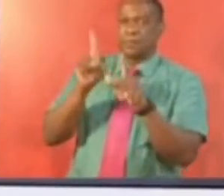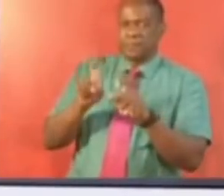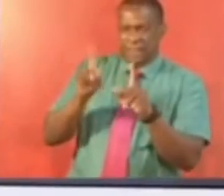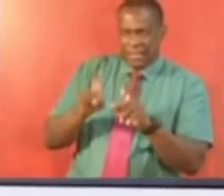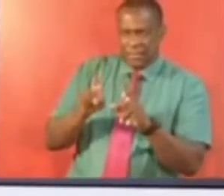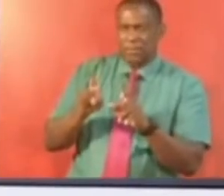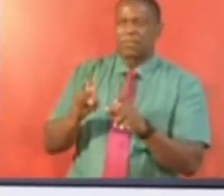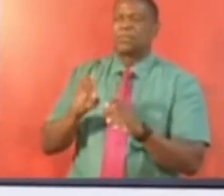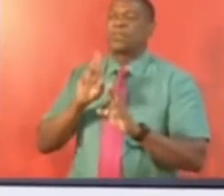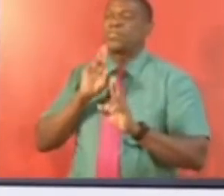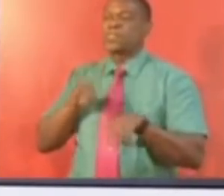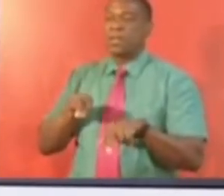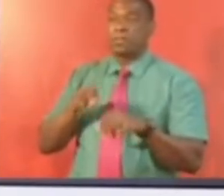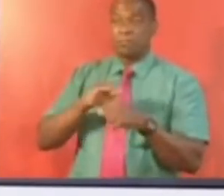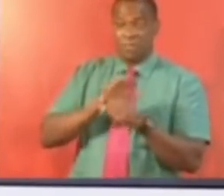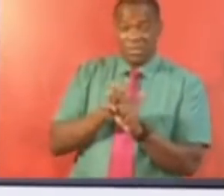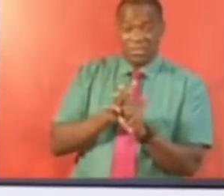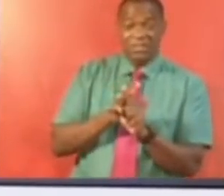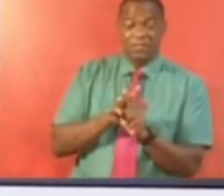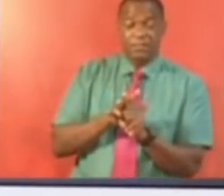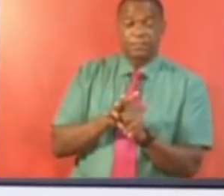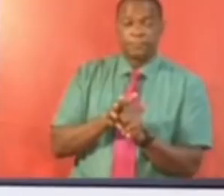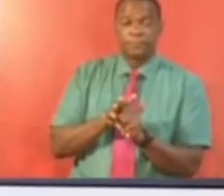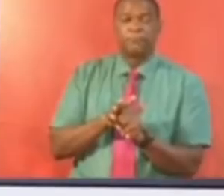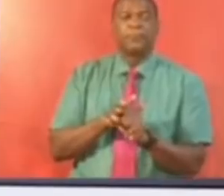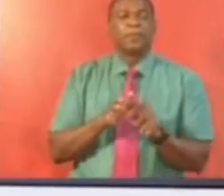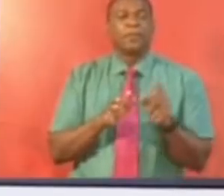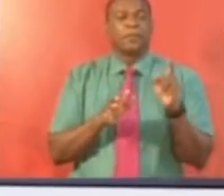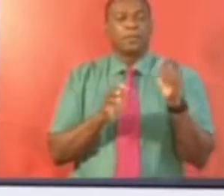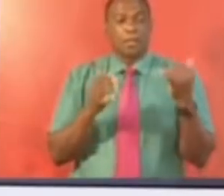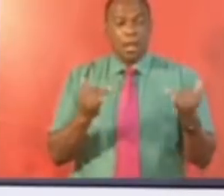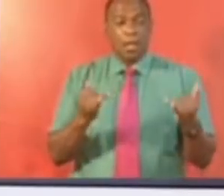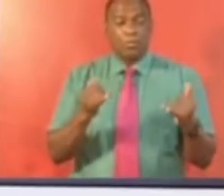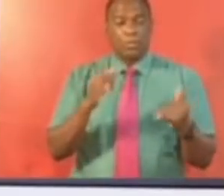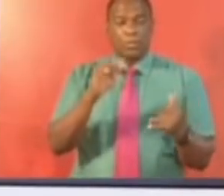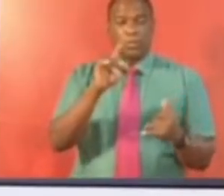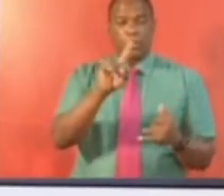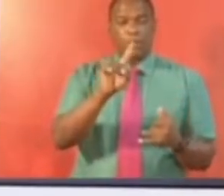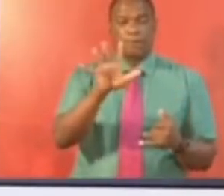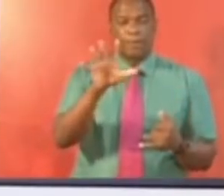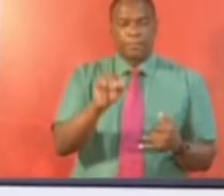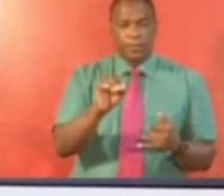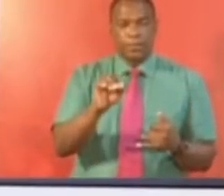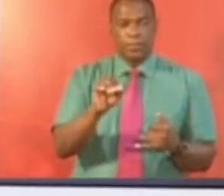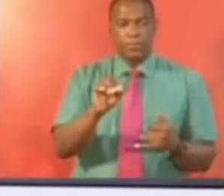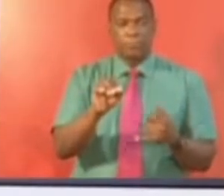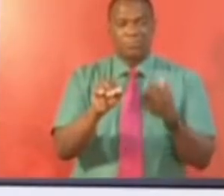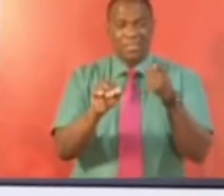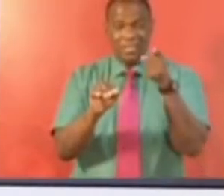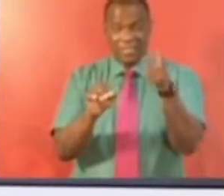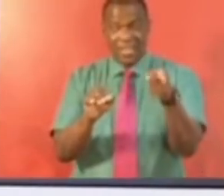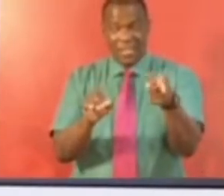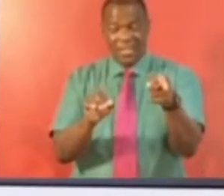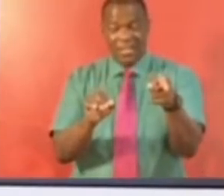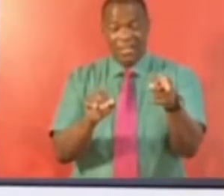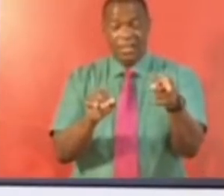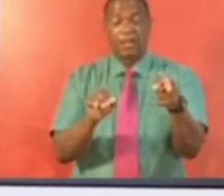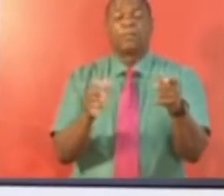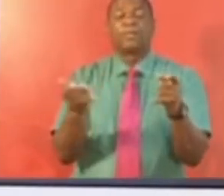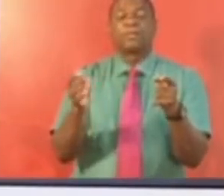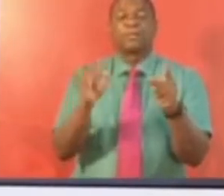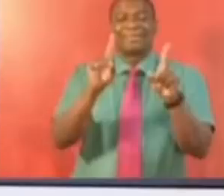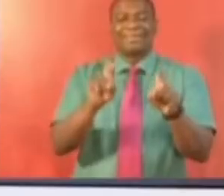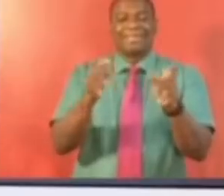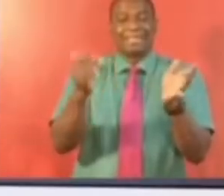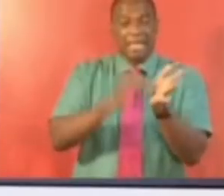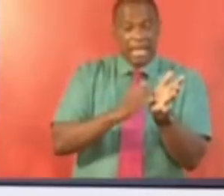in the process of organizing reswabbing of all 150 persons who remain in that particular facility. And based on the results that we get,